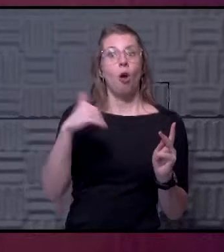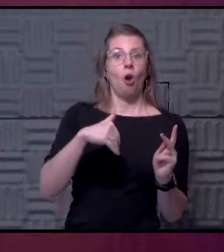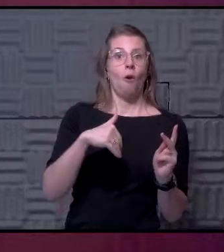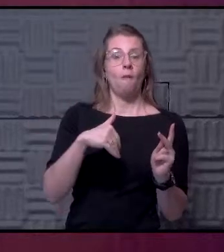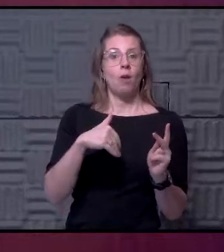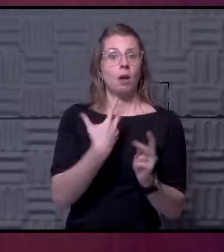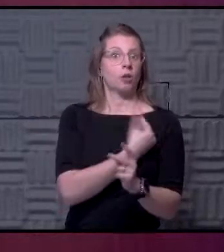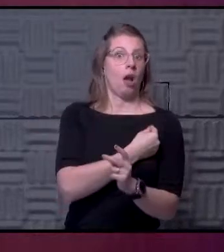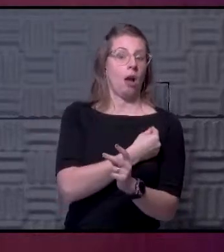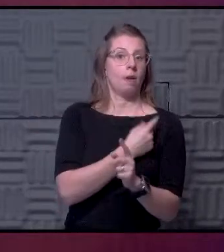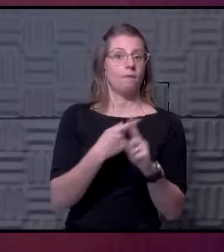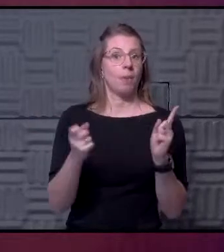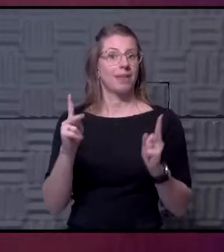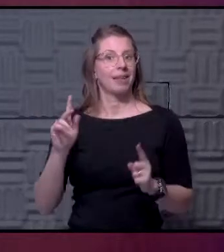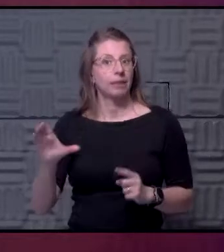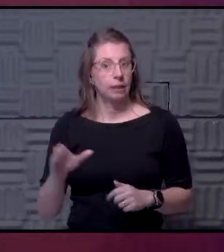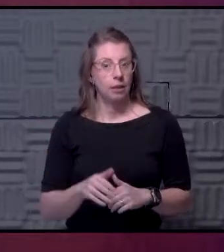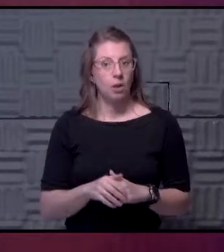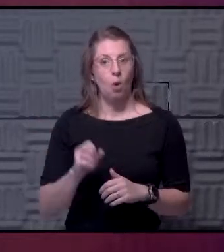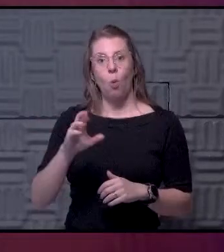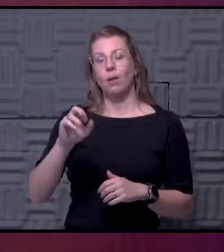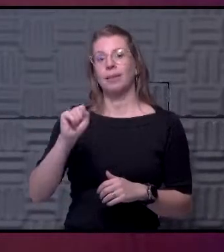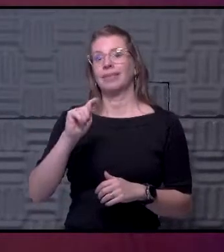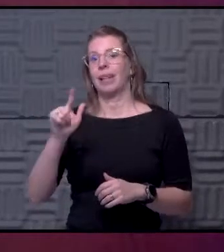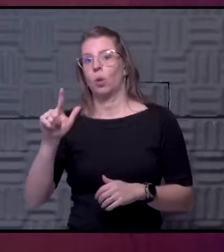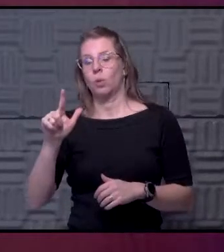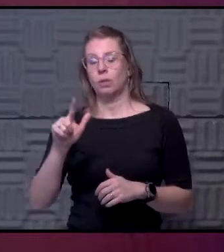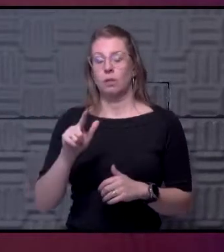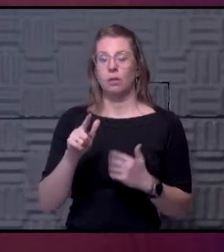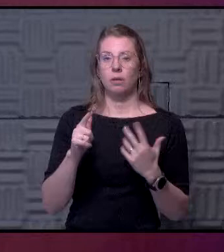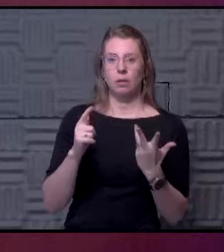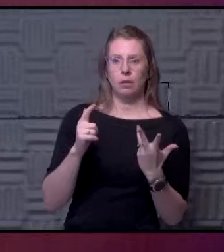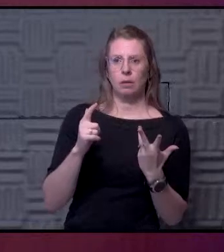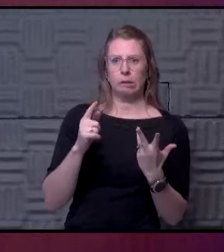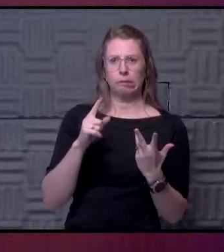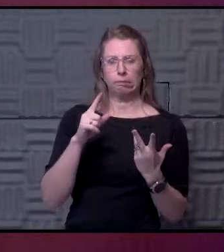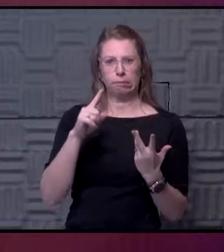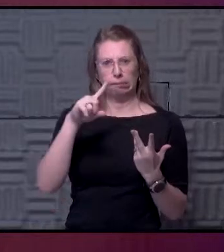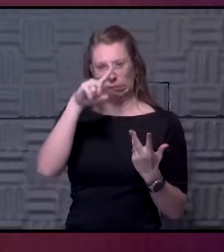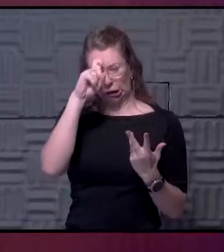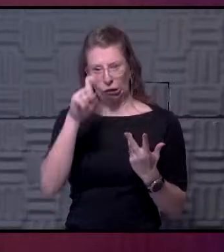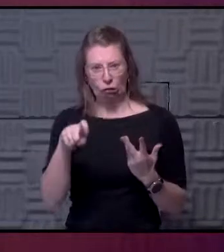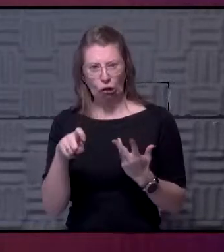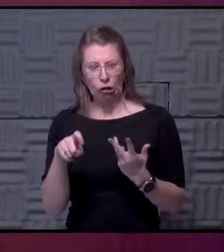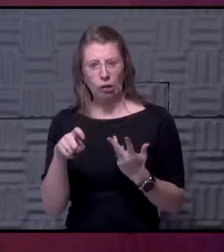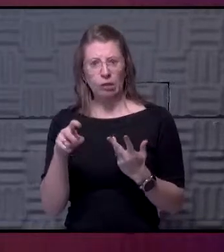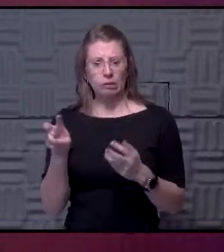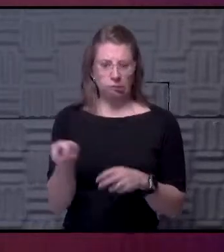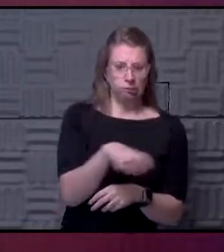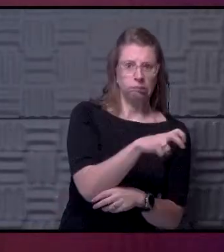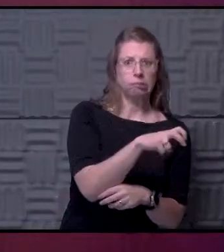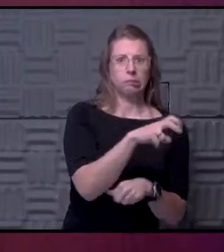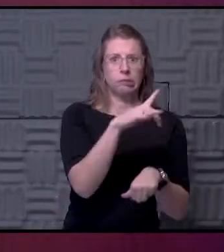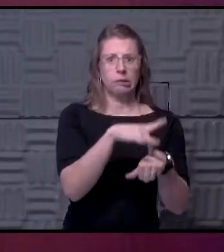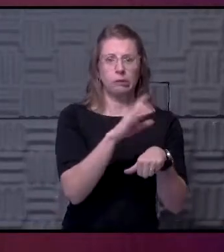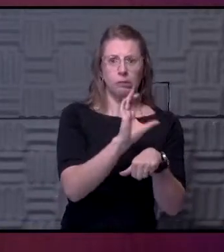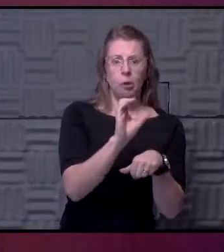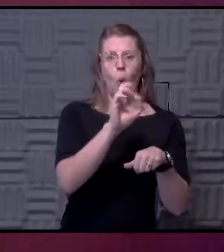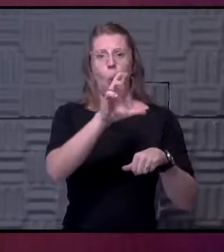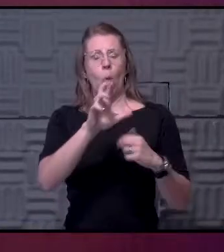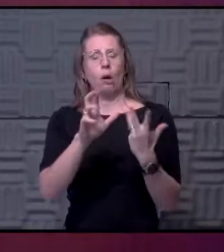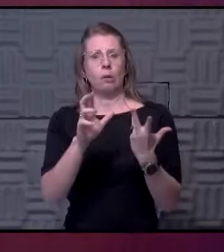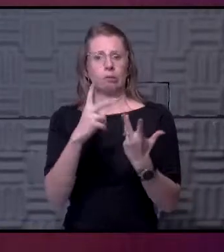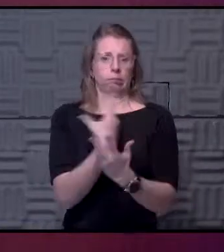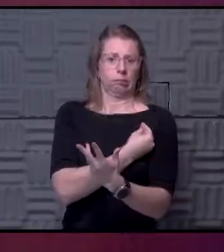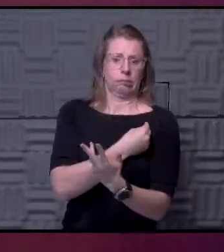over and get a shot from Kansas City or St. Louis. And their question is, should you do that or should you wait for when it's closer to home?